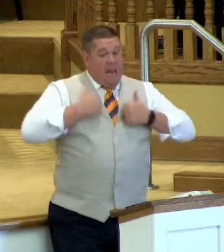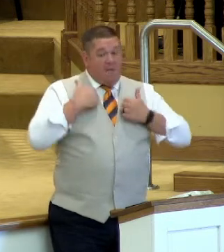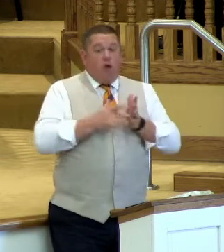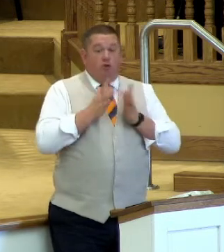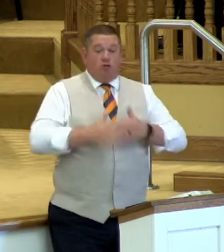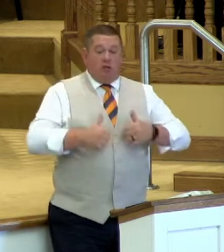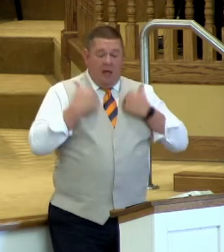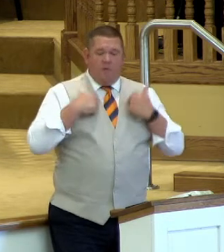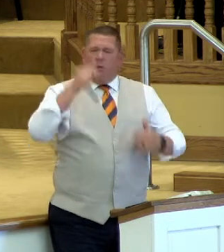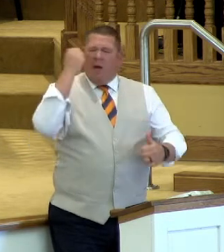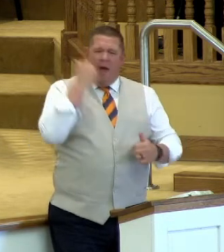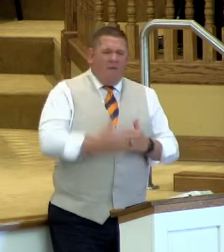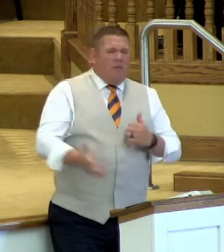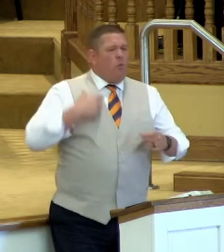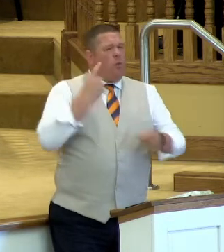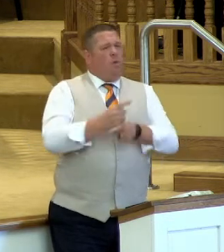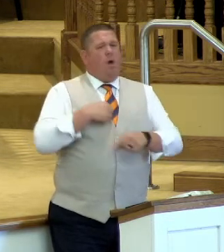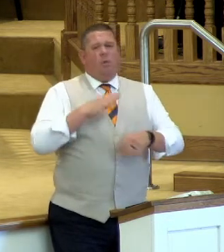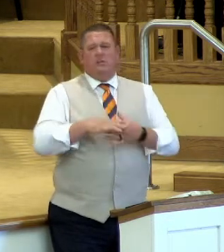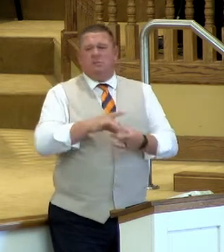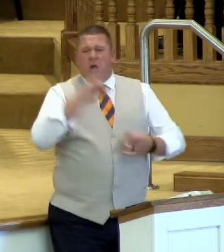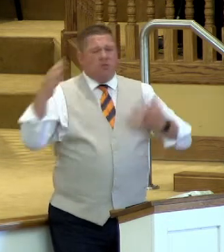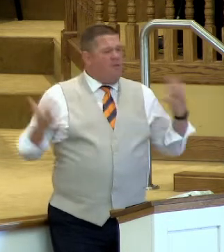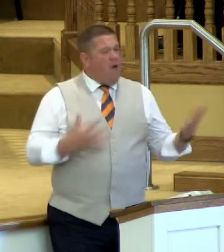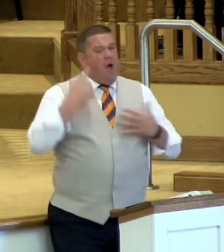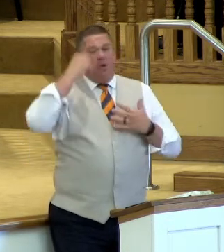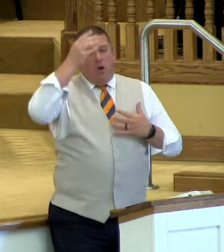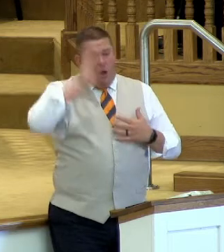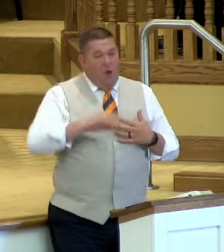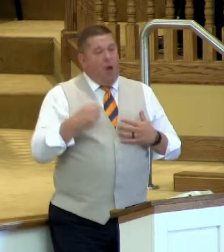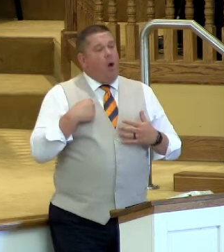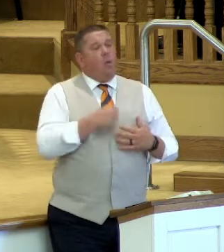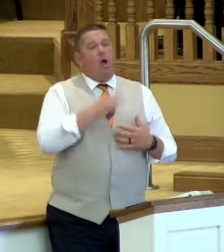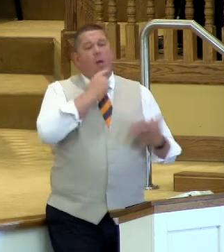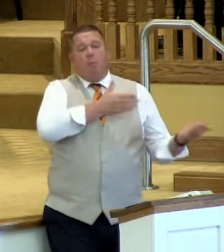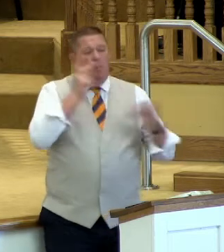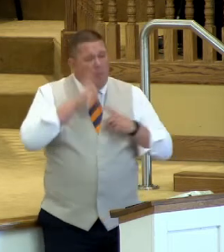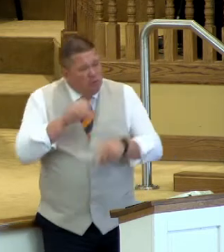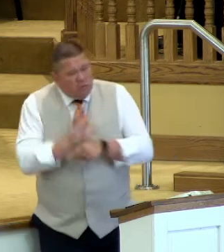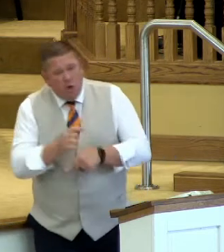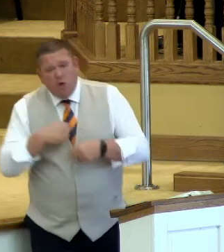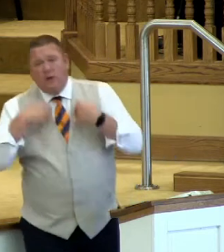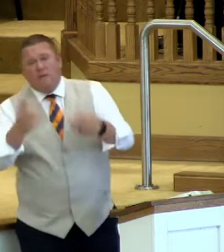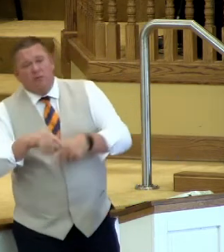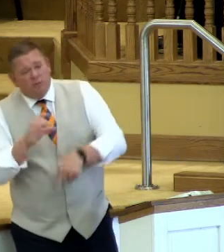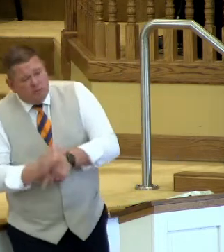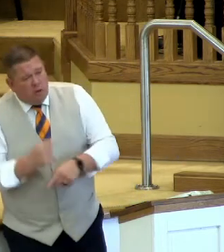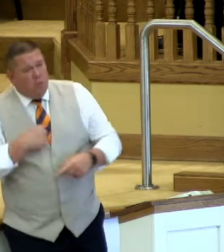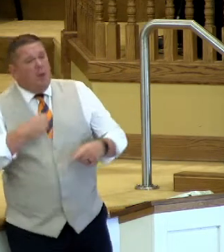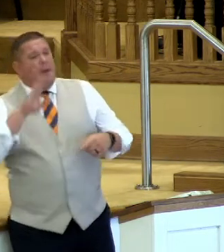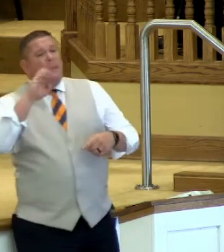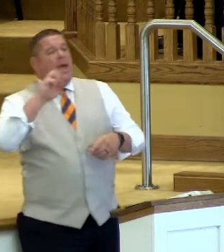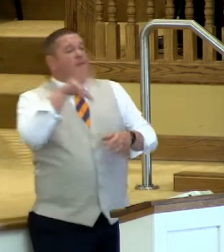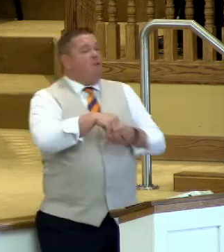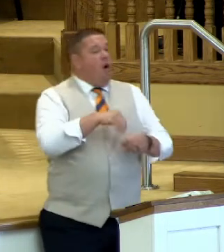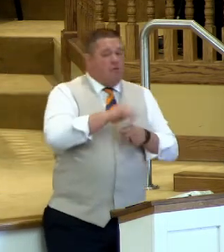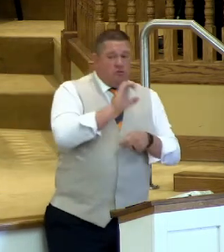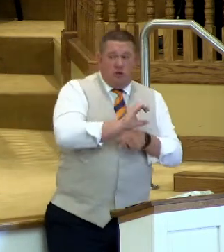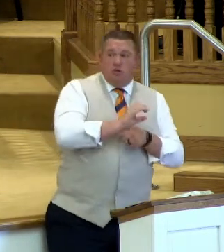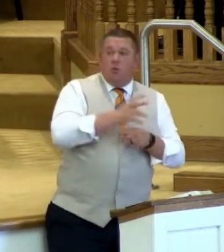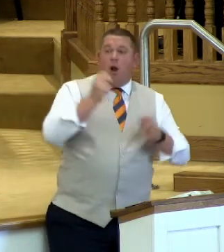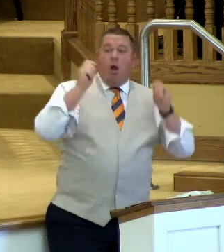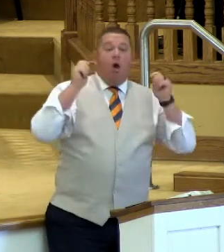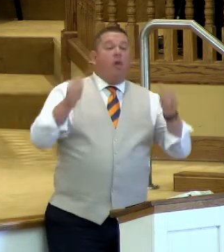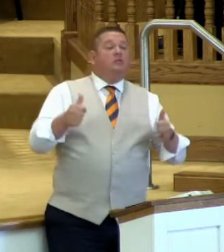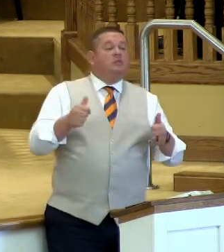Christian life. We're doing everything right. We're on spiritual fire for God. We're bringing people to church. We're giving to the church. We're being involved in church when